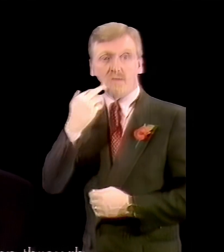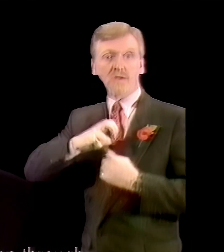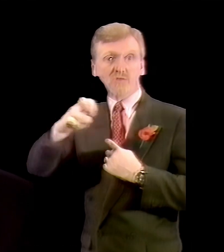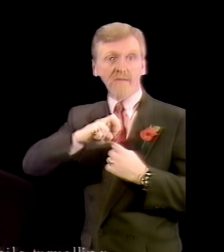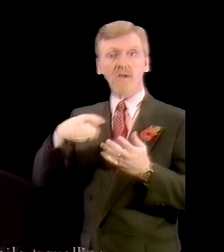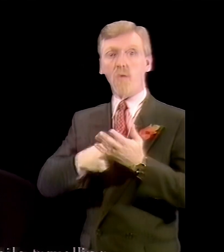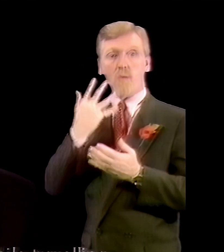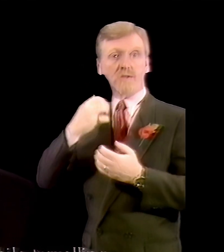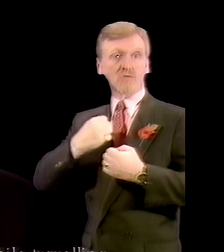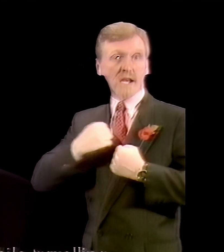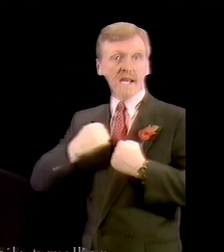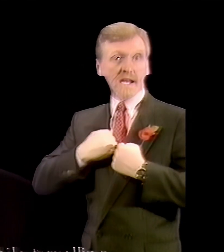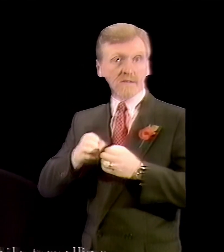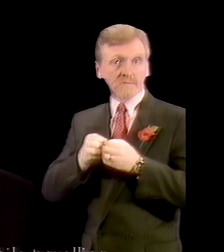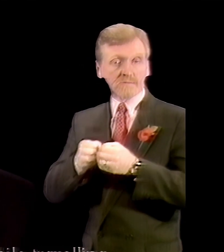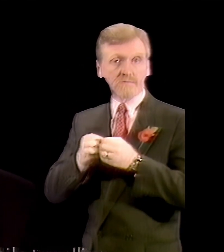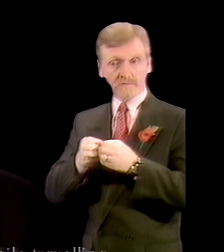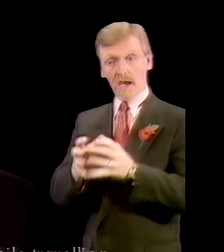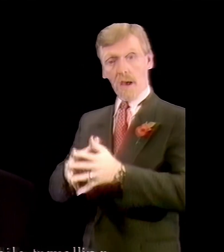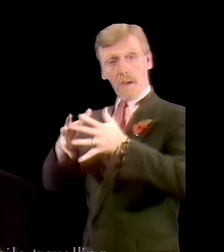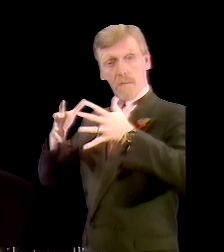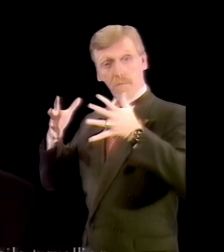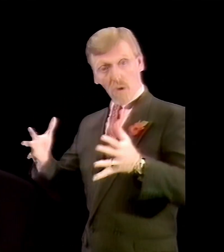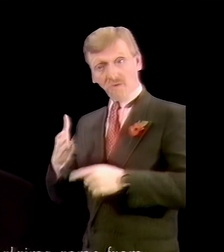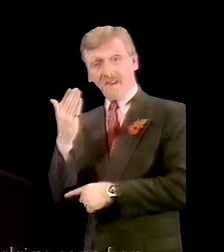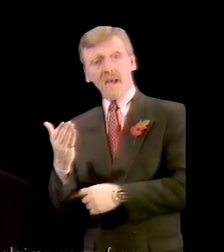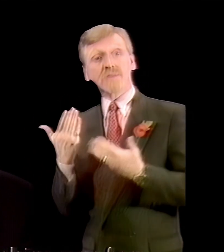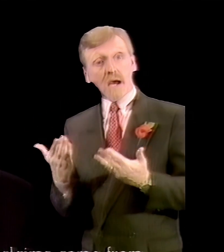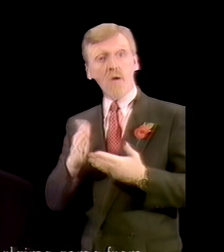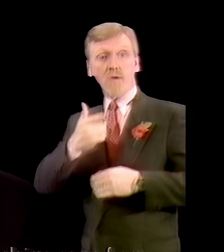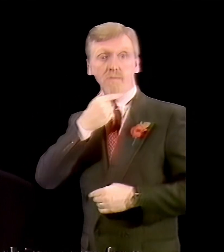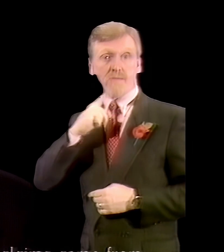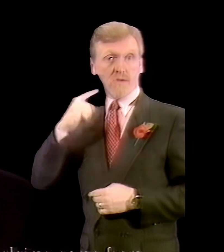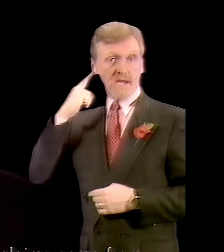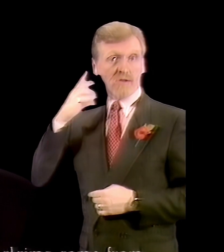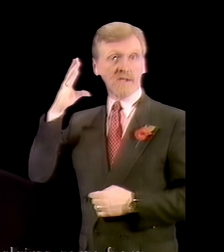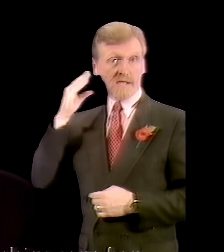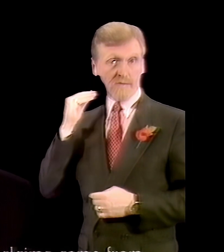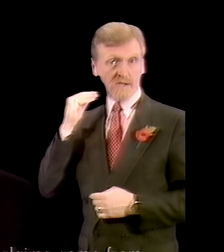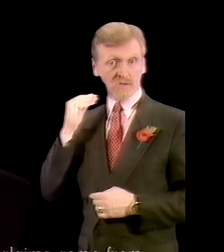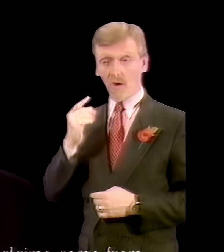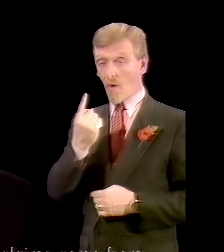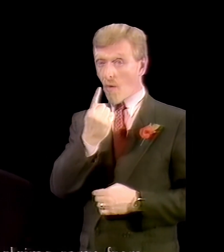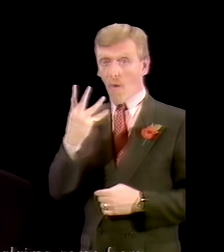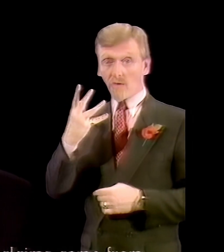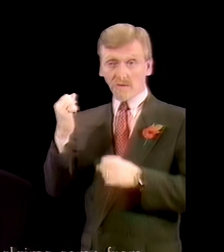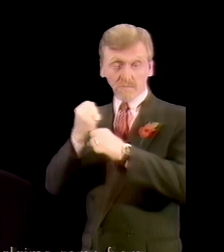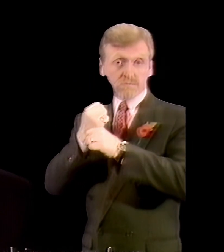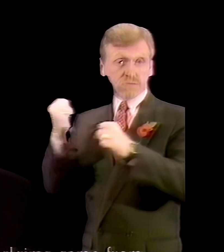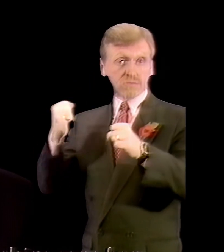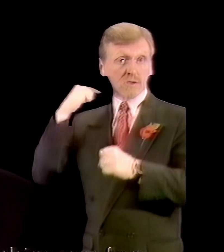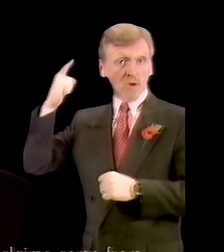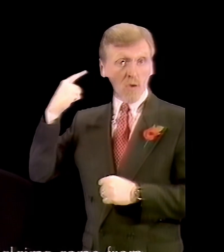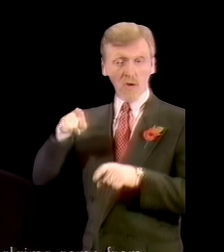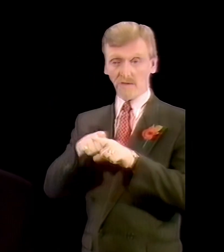accident while training. And of course the biggest group of claims now come from people who had their hearing damaged. Even one exposure to loud noise,